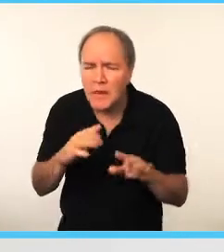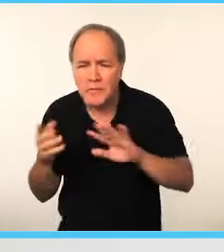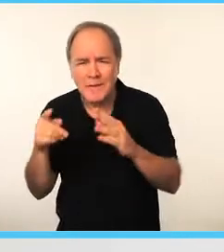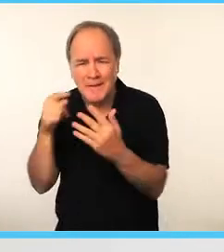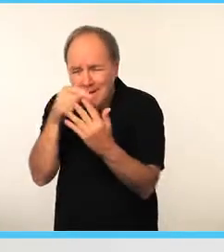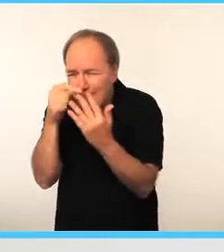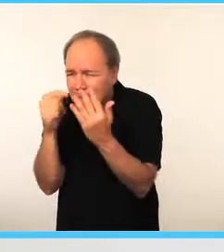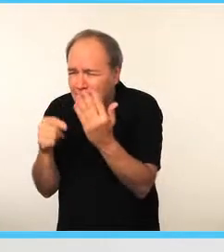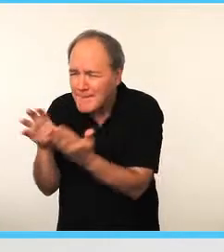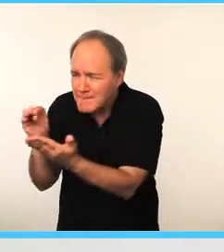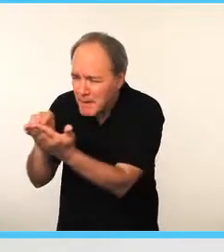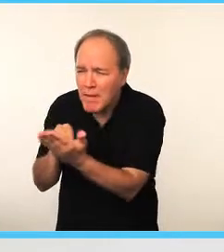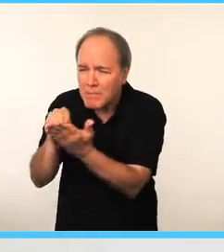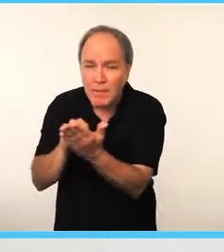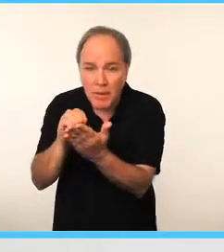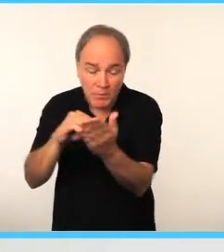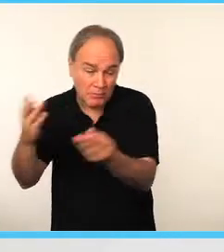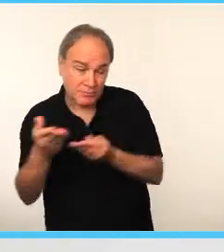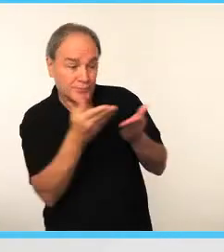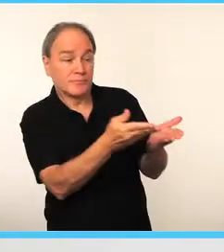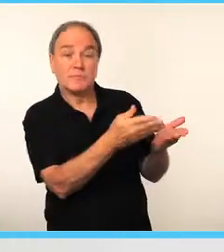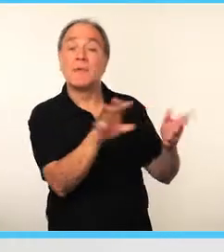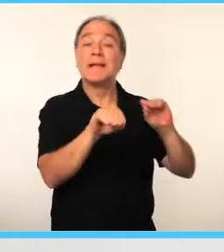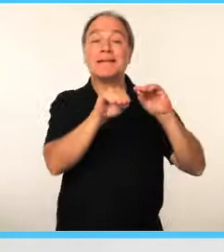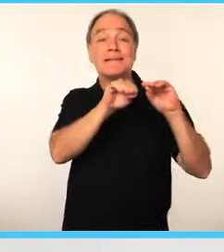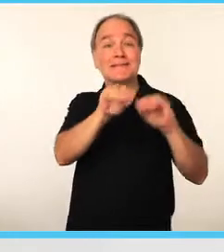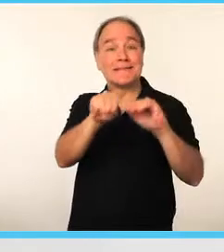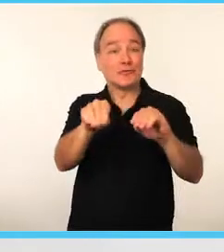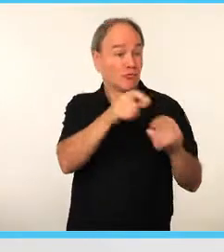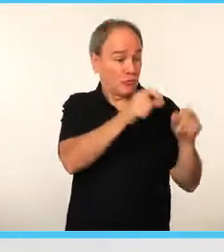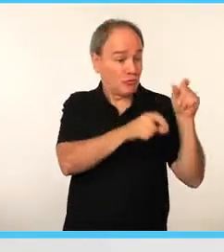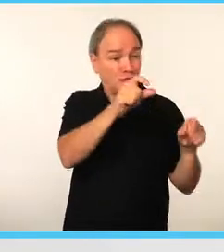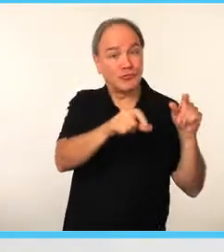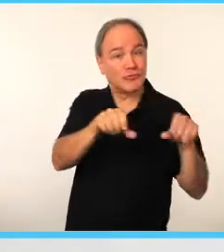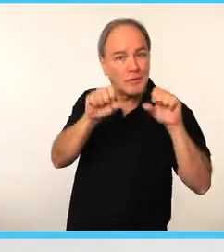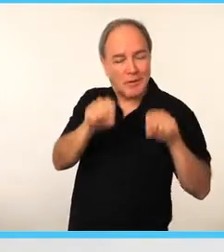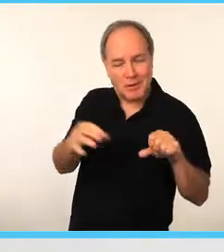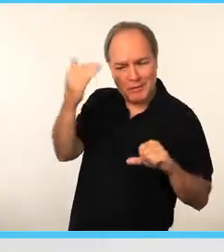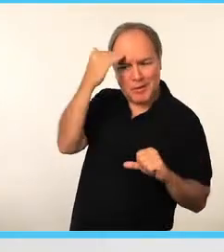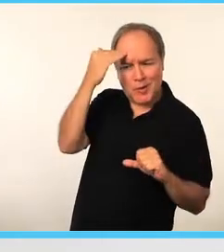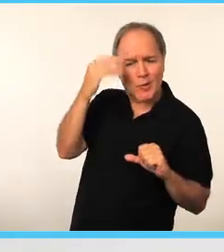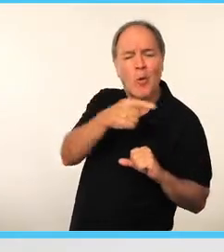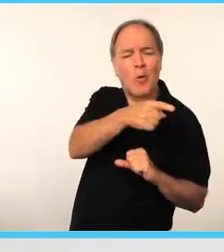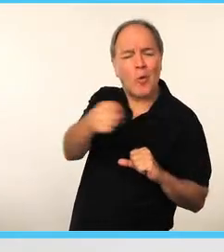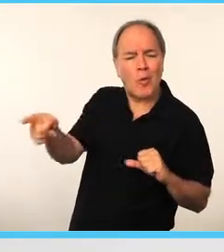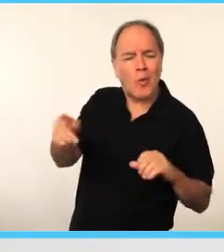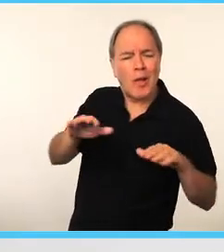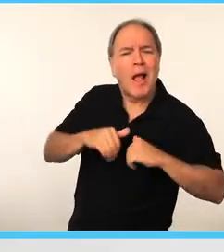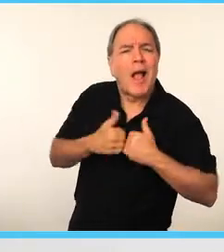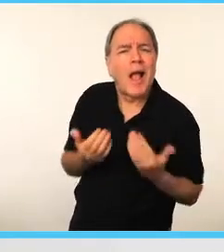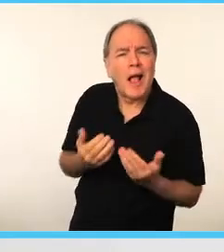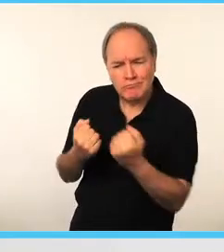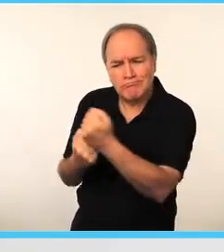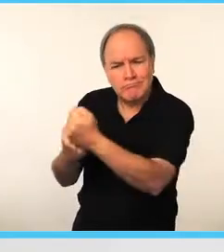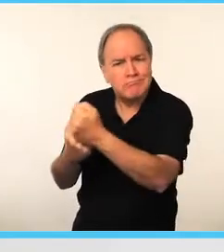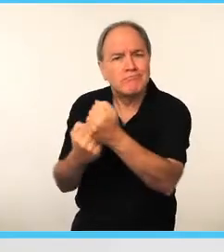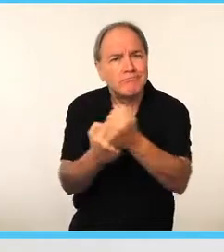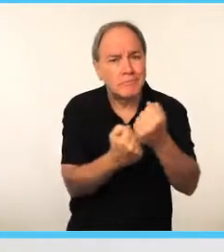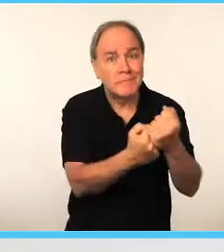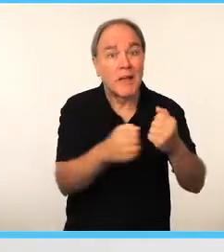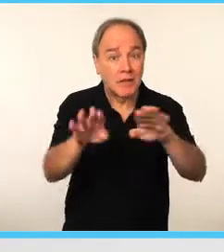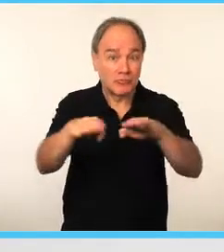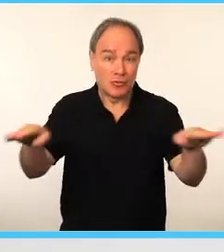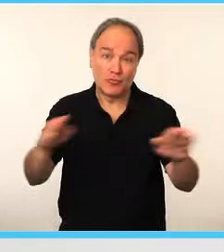teachers and parents can ensure that schools, including sanitation blocks, are designed in a way that will